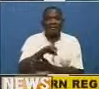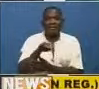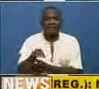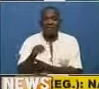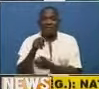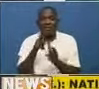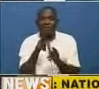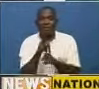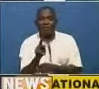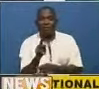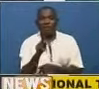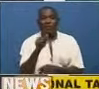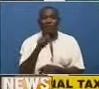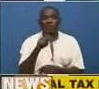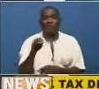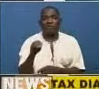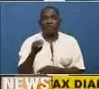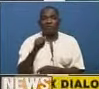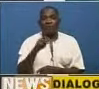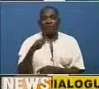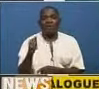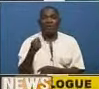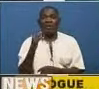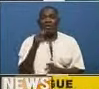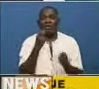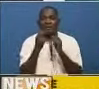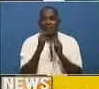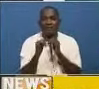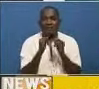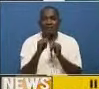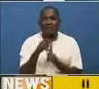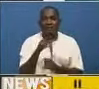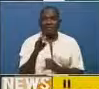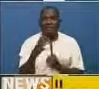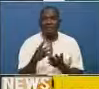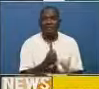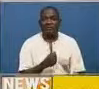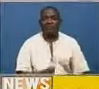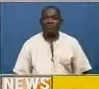Coast, Professor Ato Ama, spoke to GBC News earlier today.